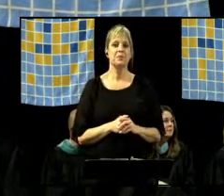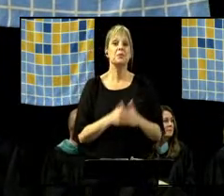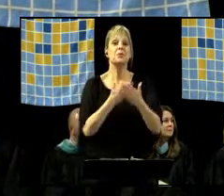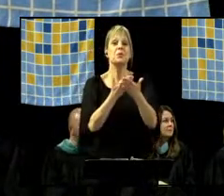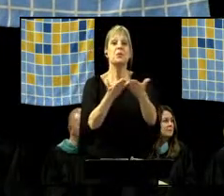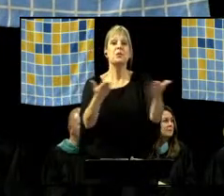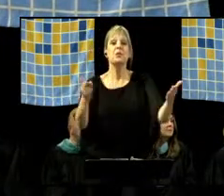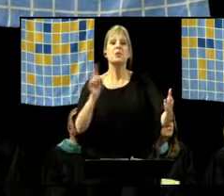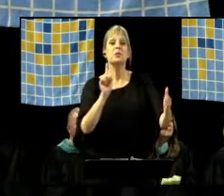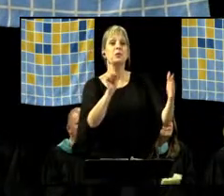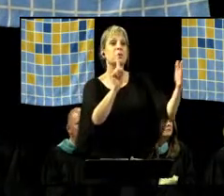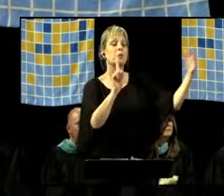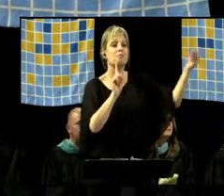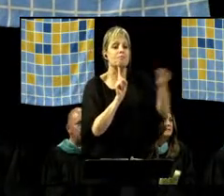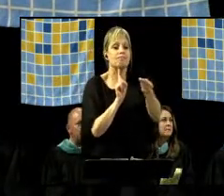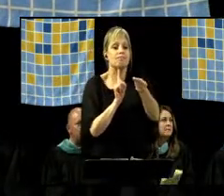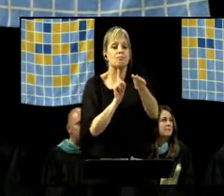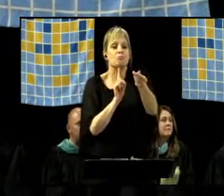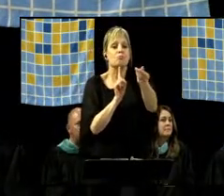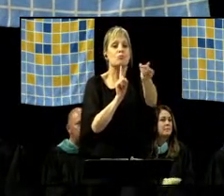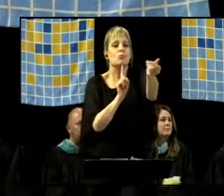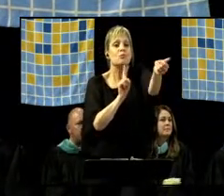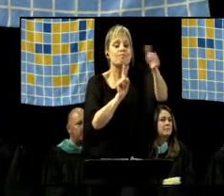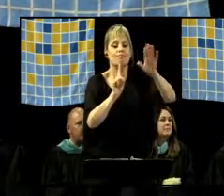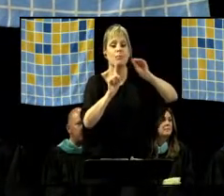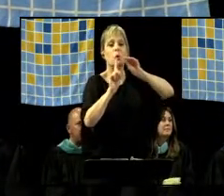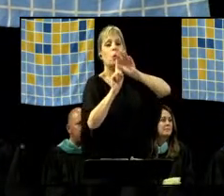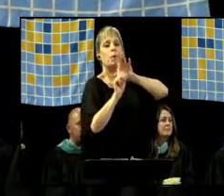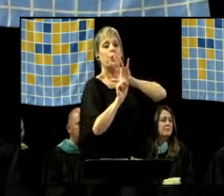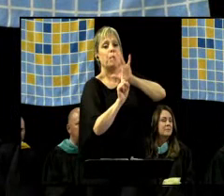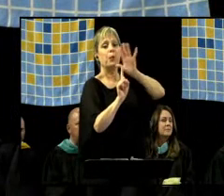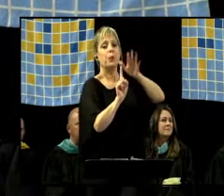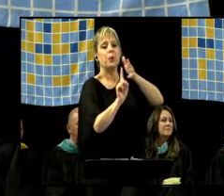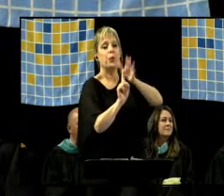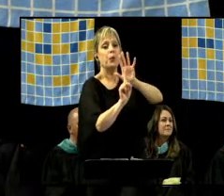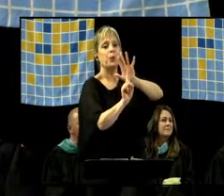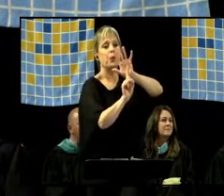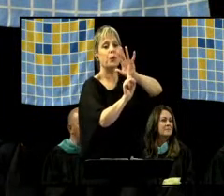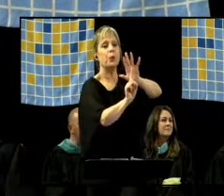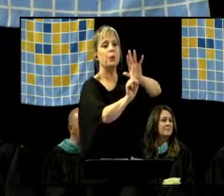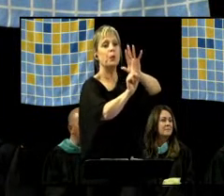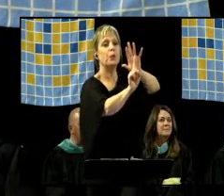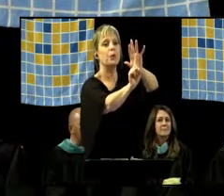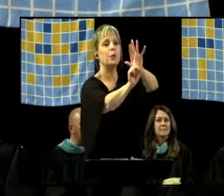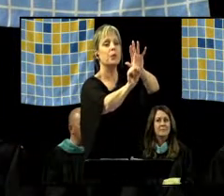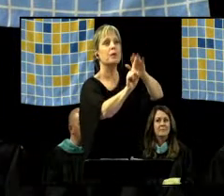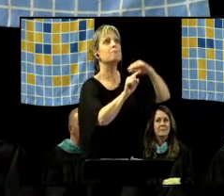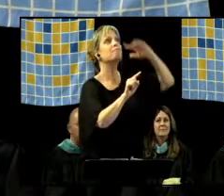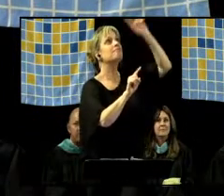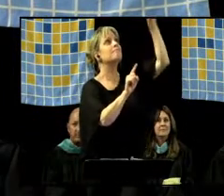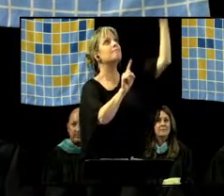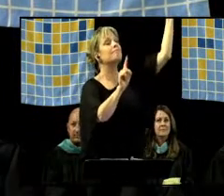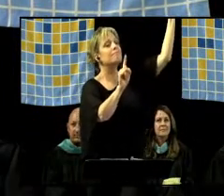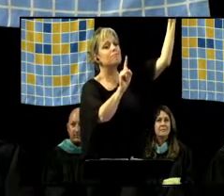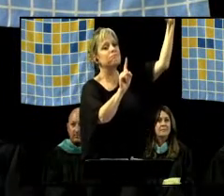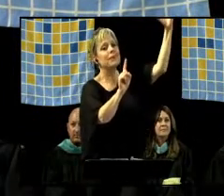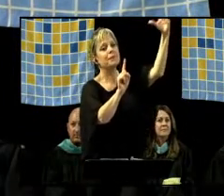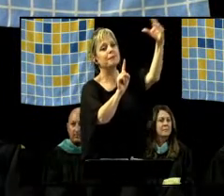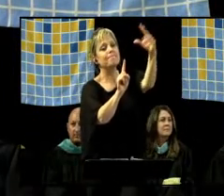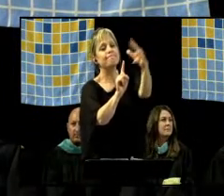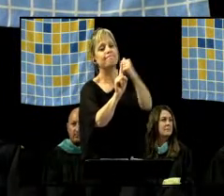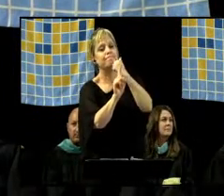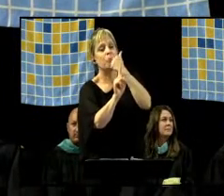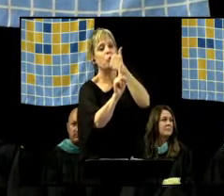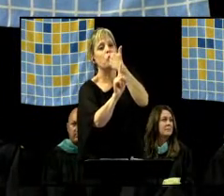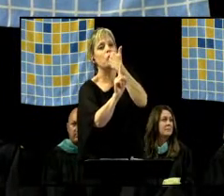May the road rise up to meet you. May the wind be always at your back. May the sun shine warm upon